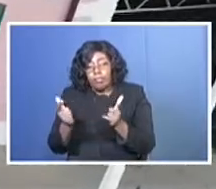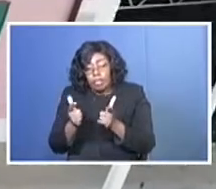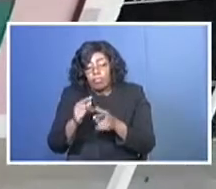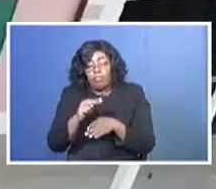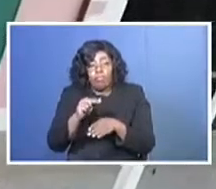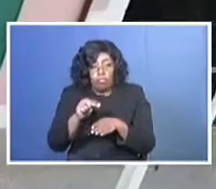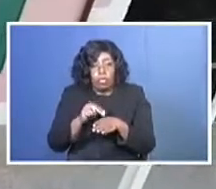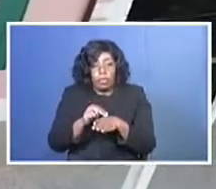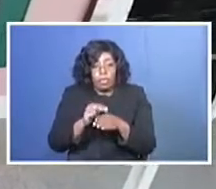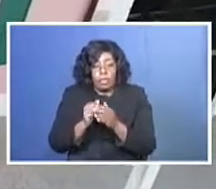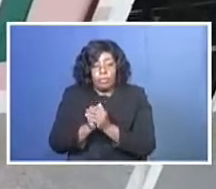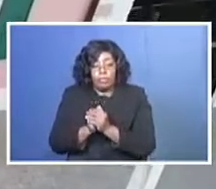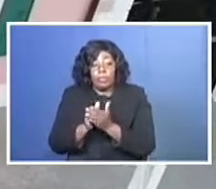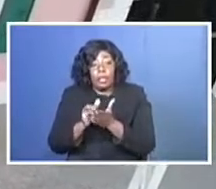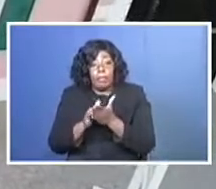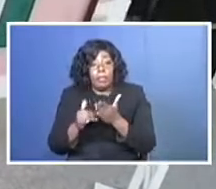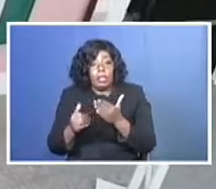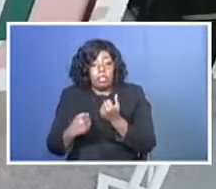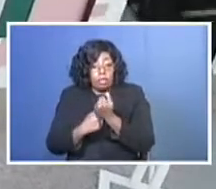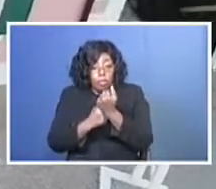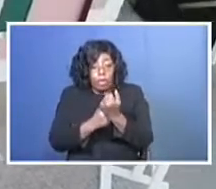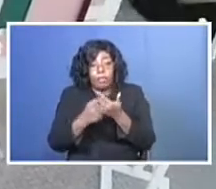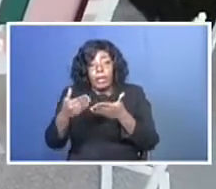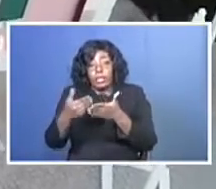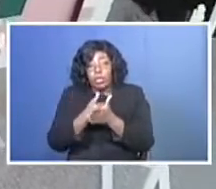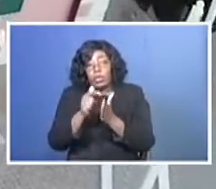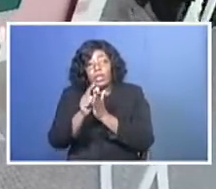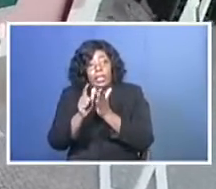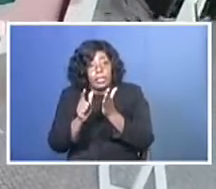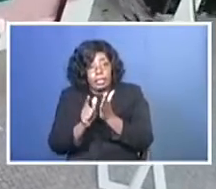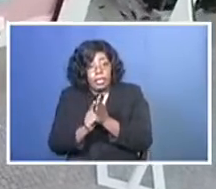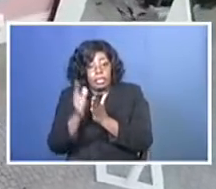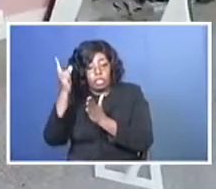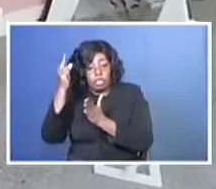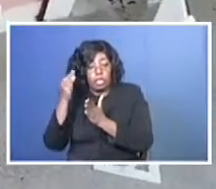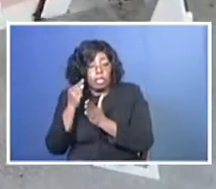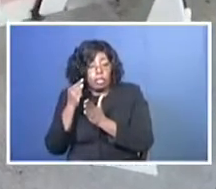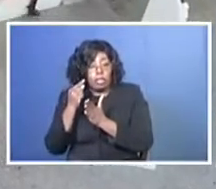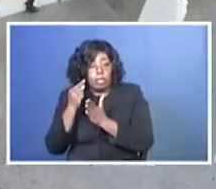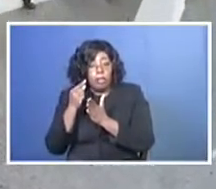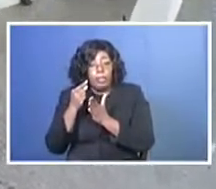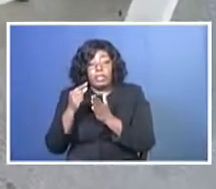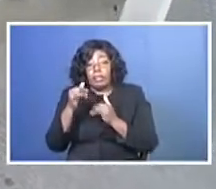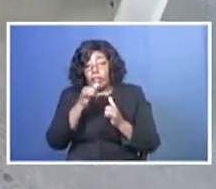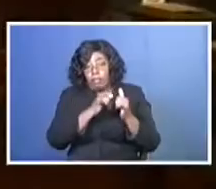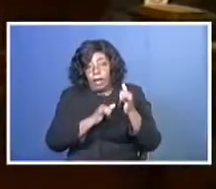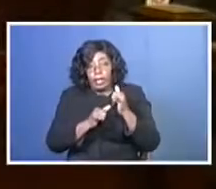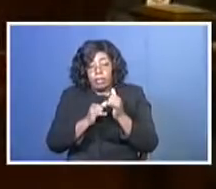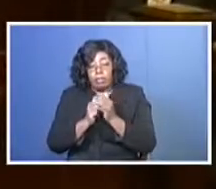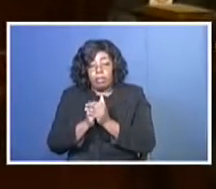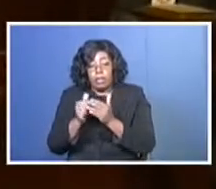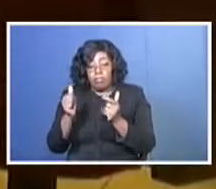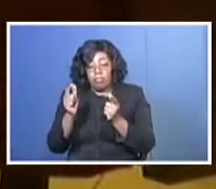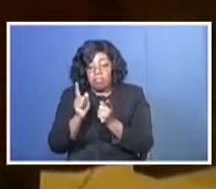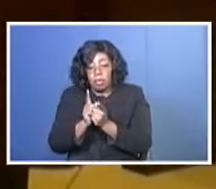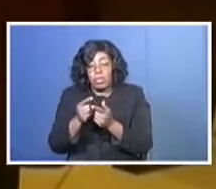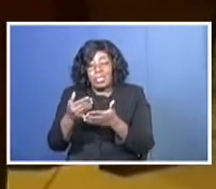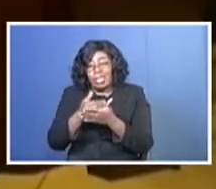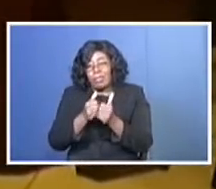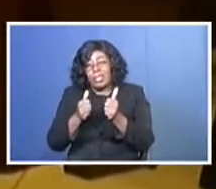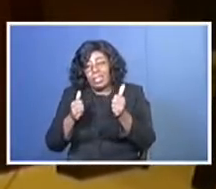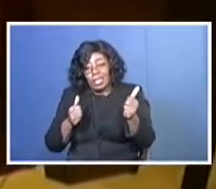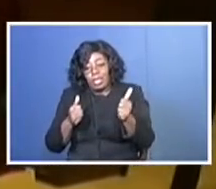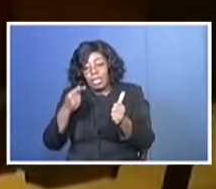That normalcy will be backed by new legislation. A gender-based violence bill is pending, though met with some delays due to